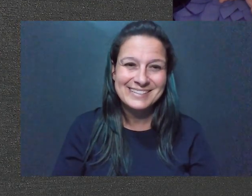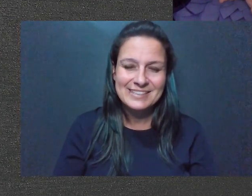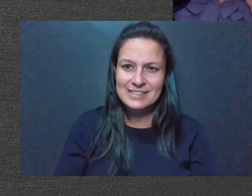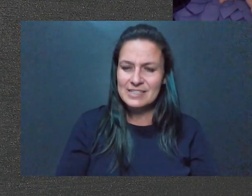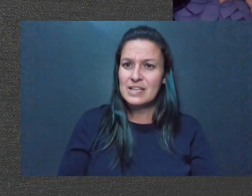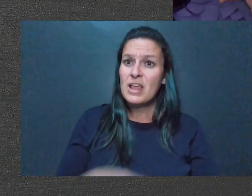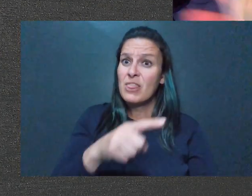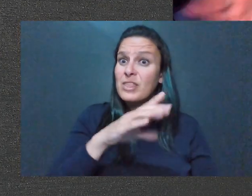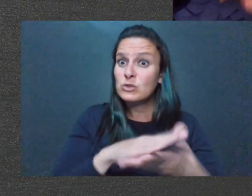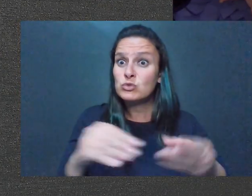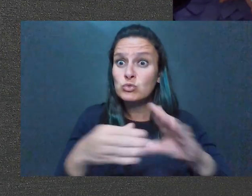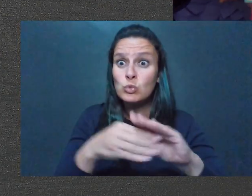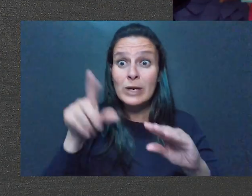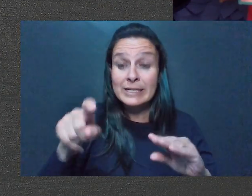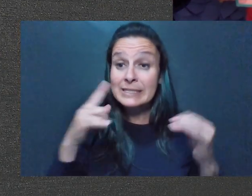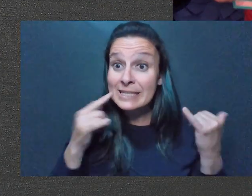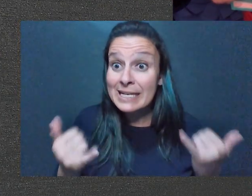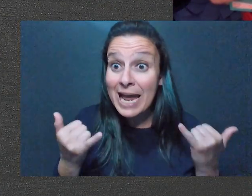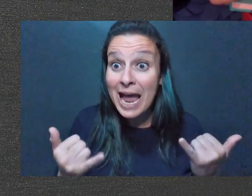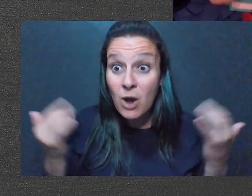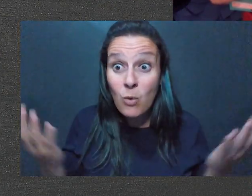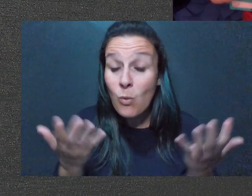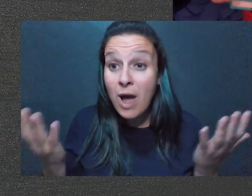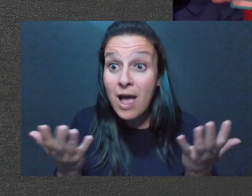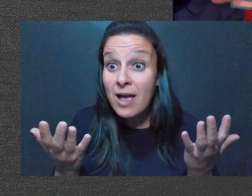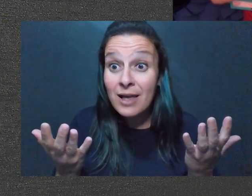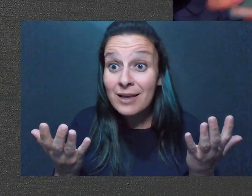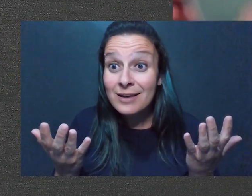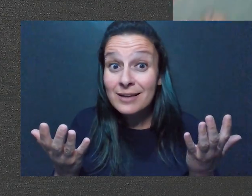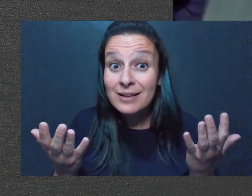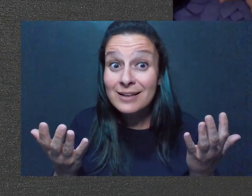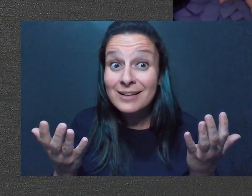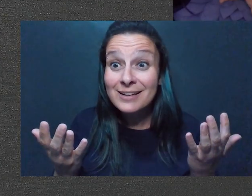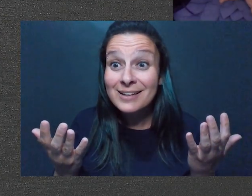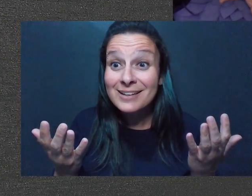What this story needs now is